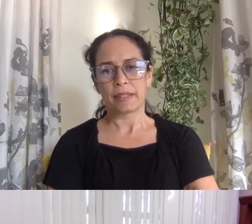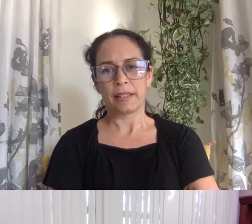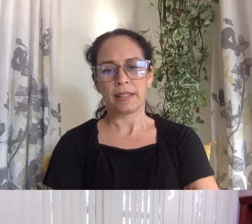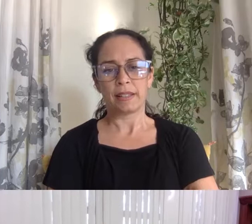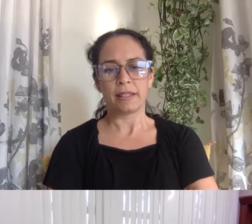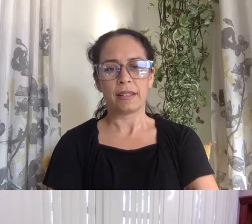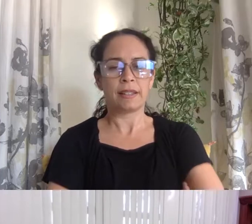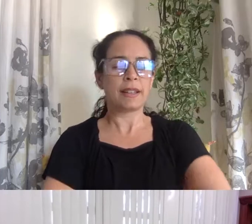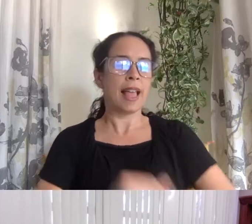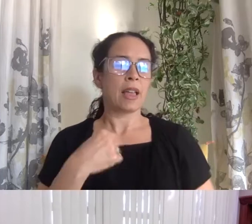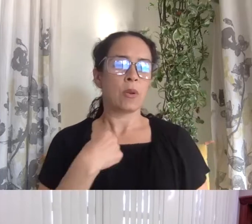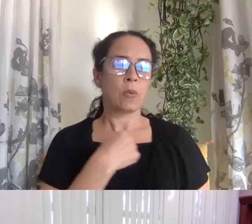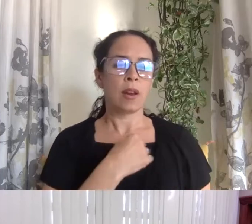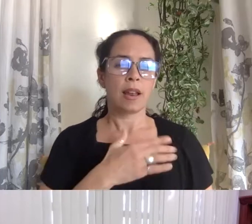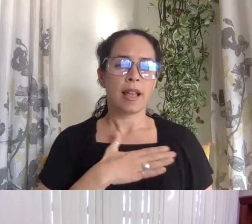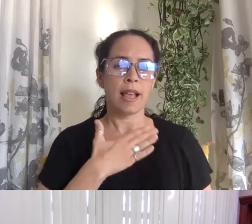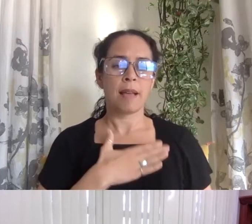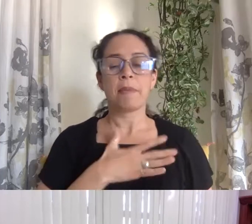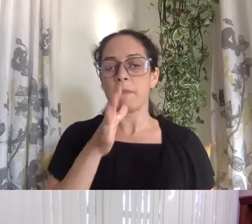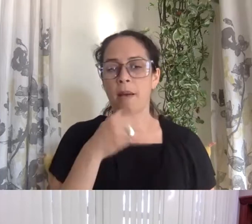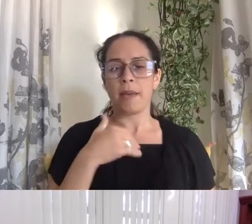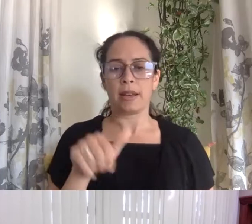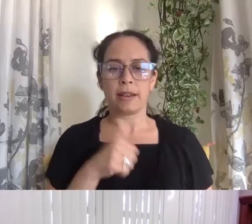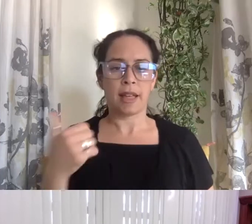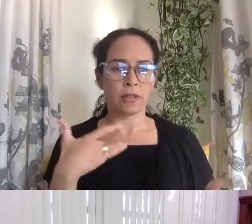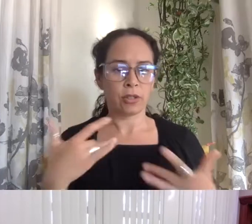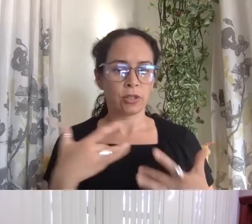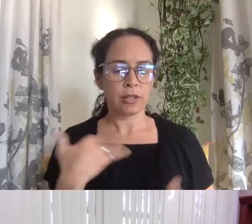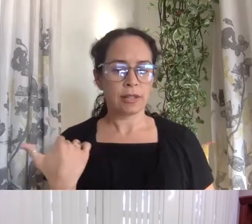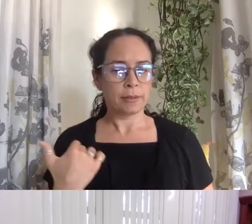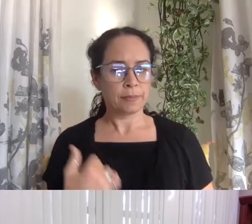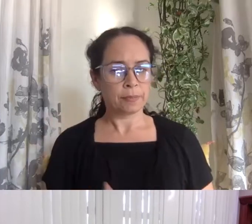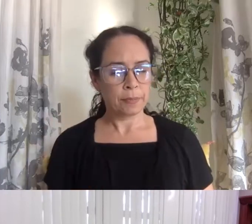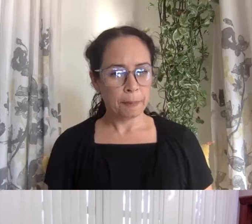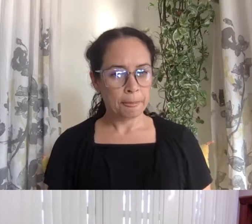And we're happy. Mom had another concern. Sí, dígame, señora.